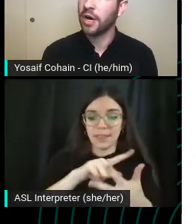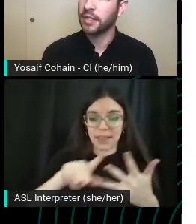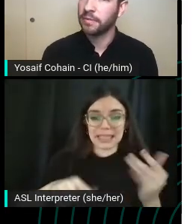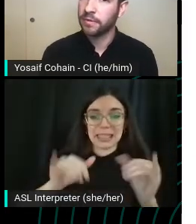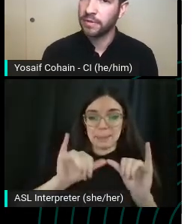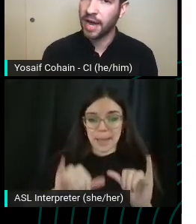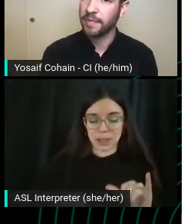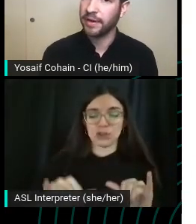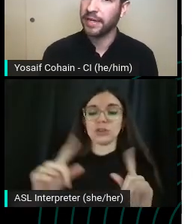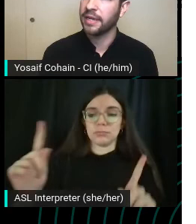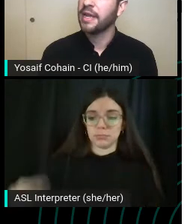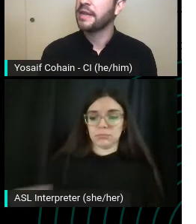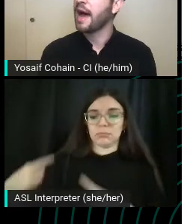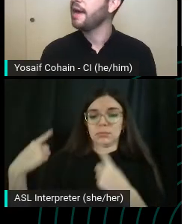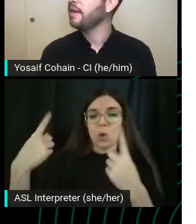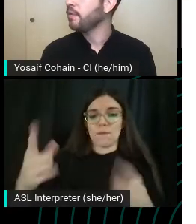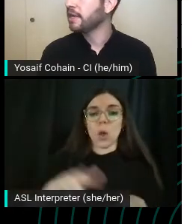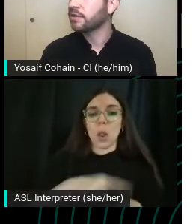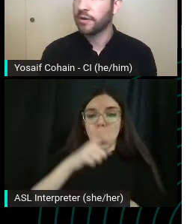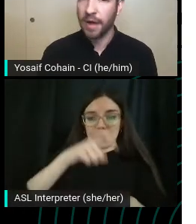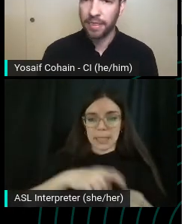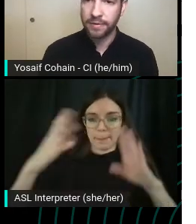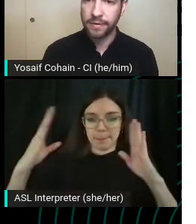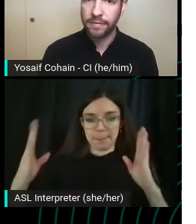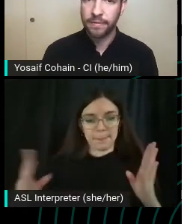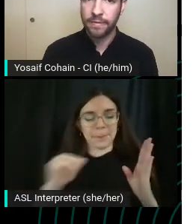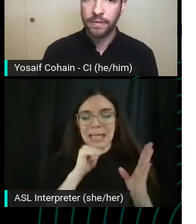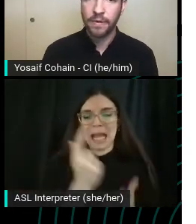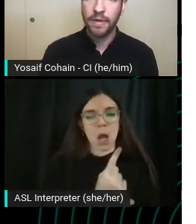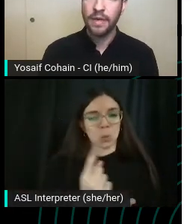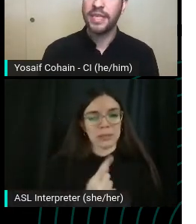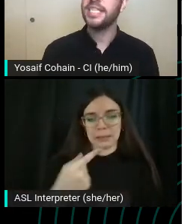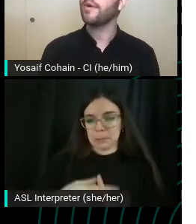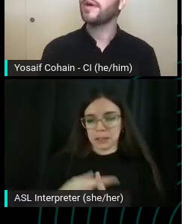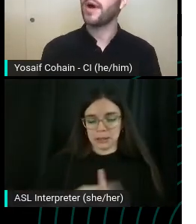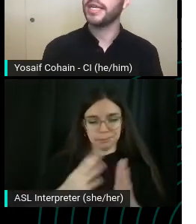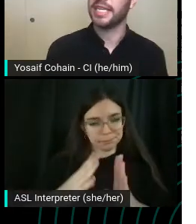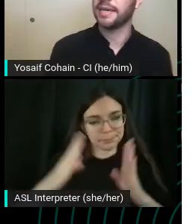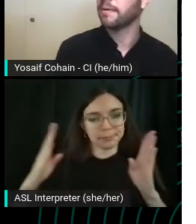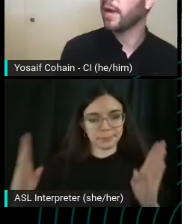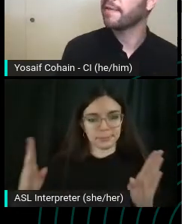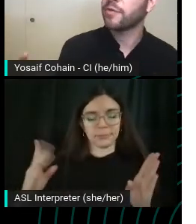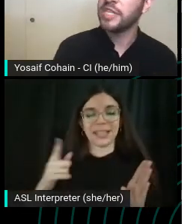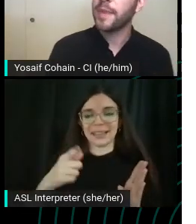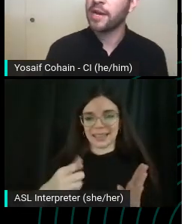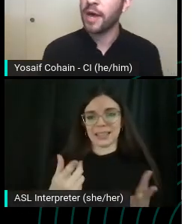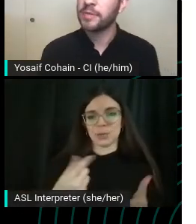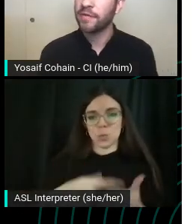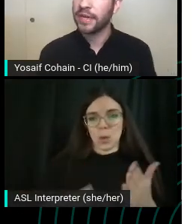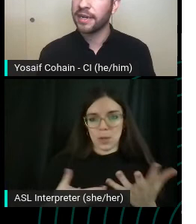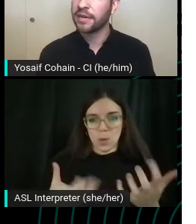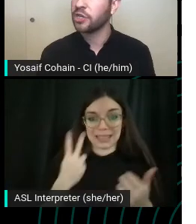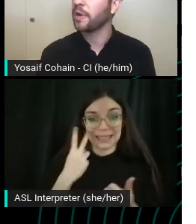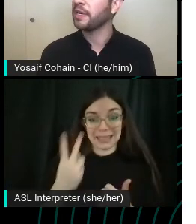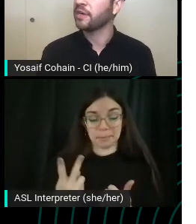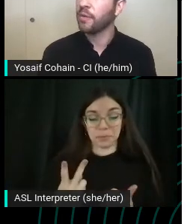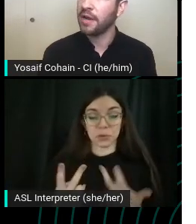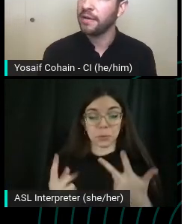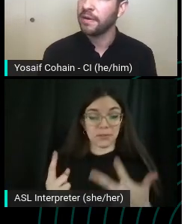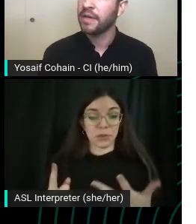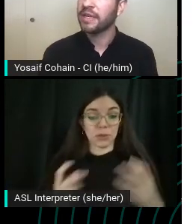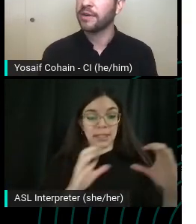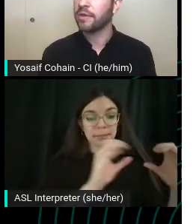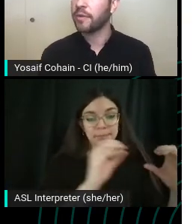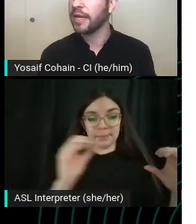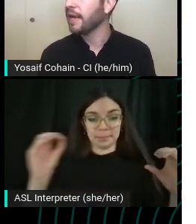a long time period, not in weeks or months. This is what we want to see. We have 3 spider webs over here showing year